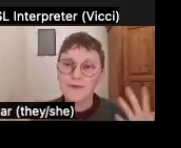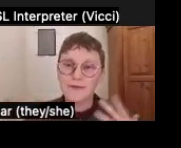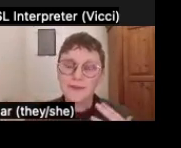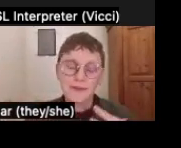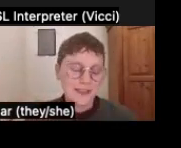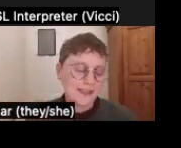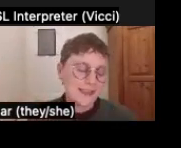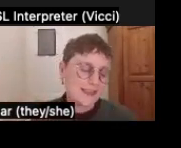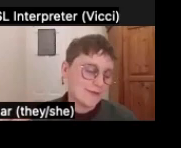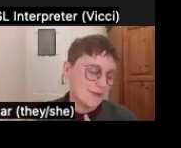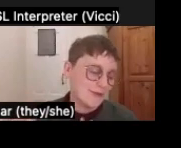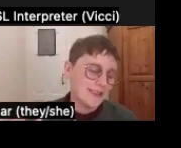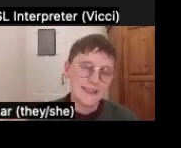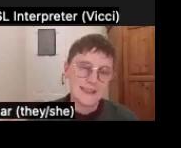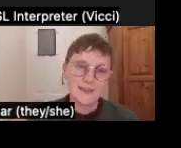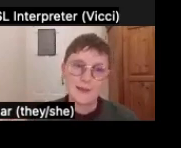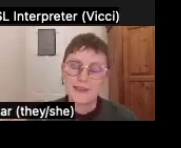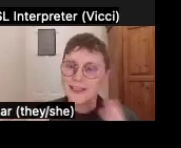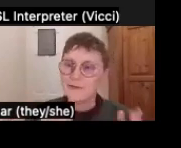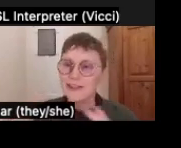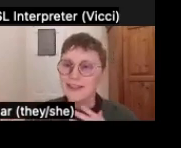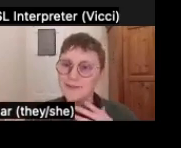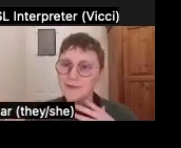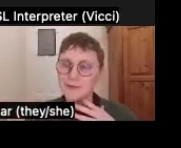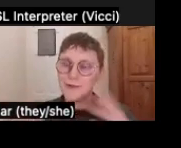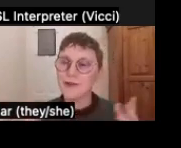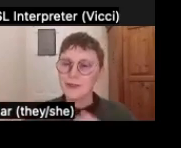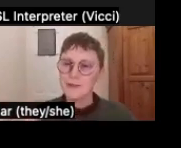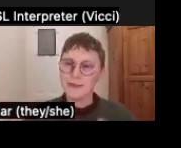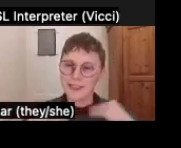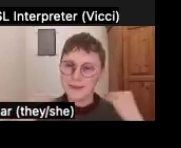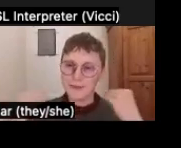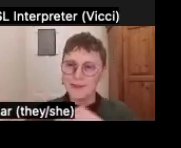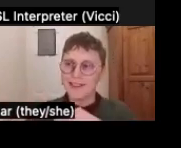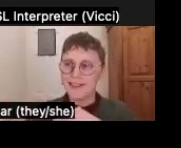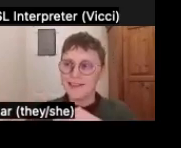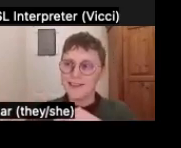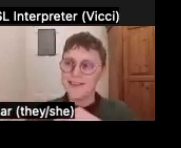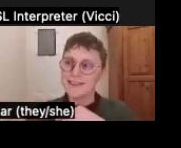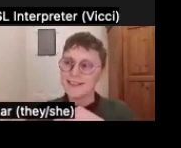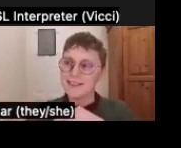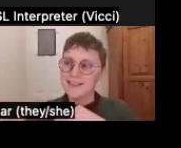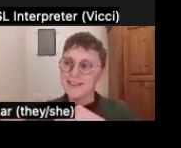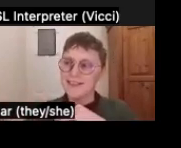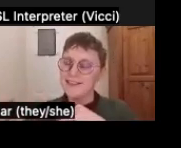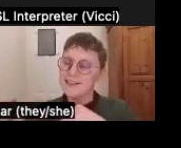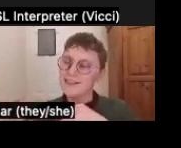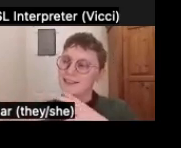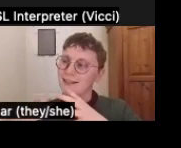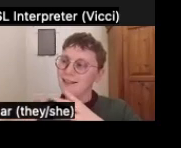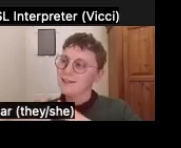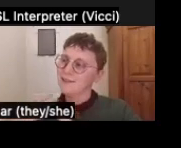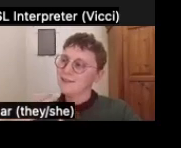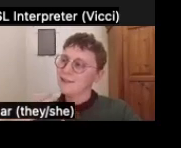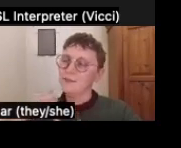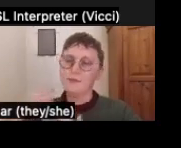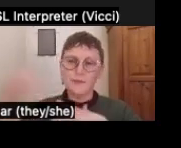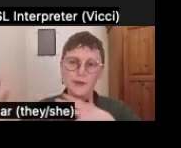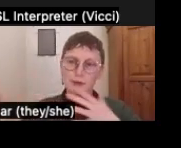for me and for facilitation for me, is to be able to kind of hear from other people and kind of present ideas in this